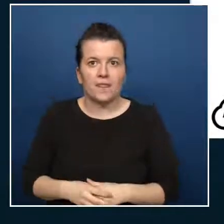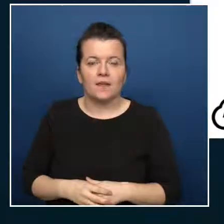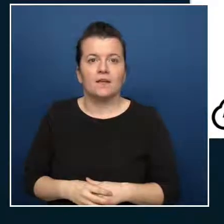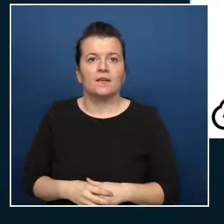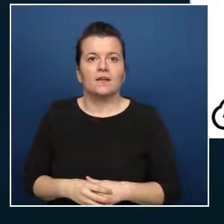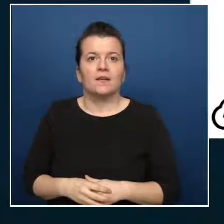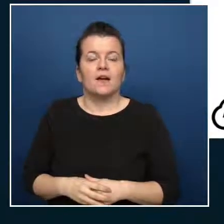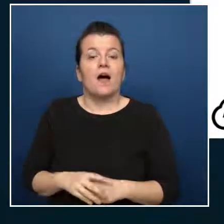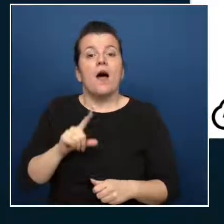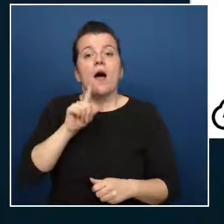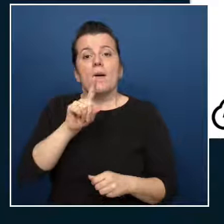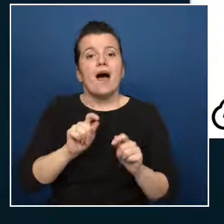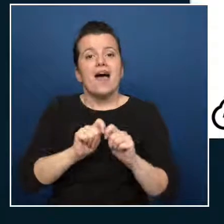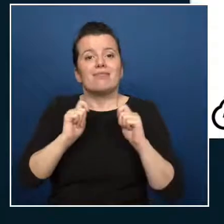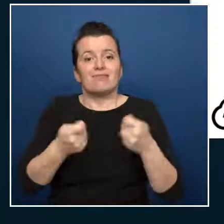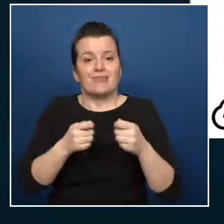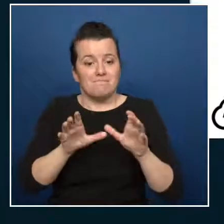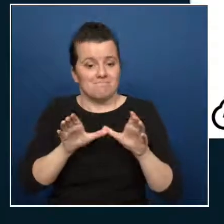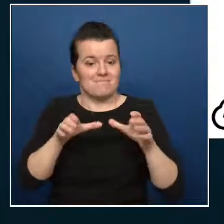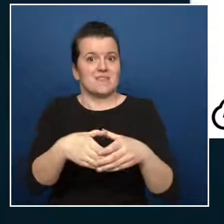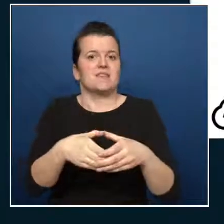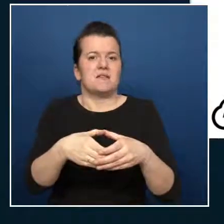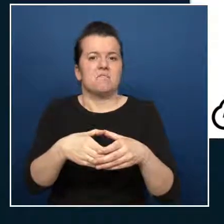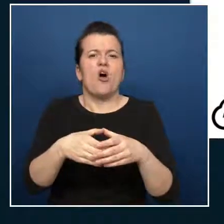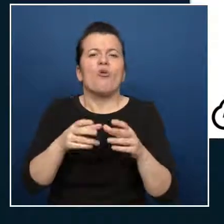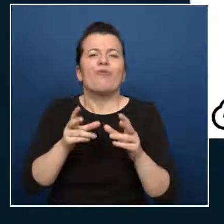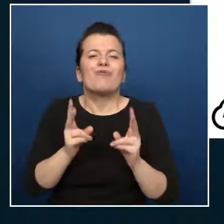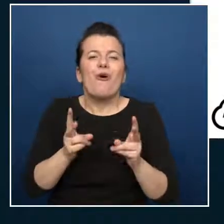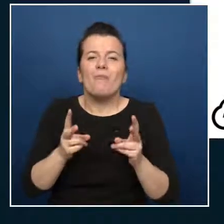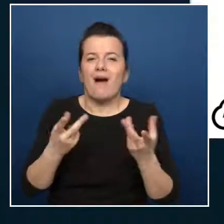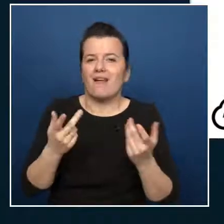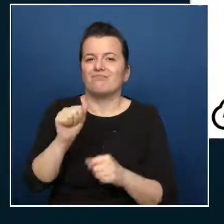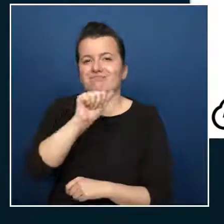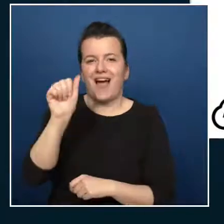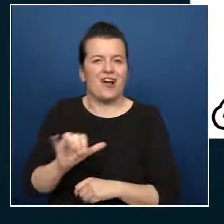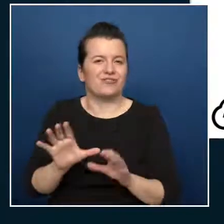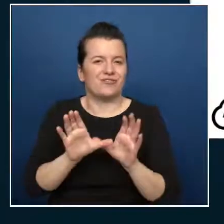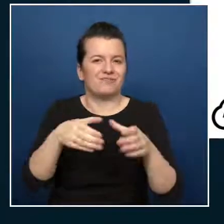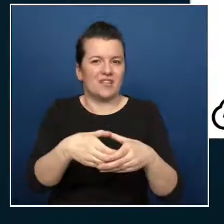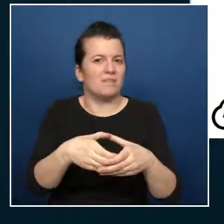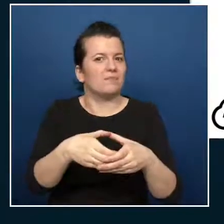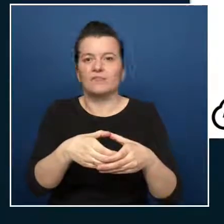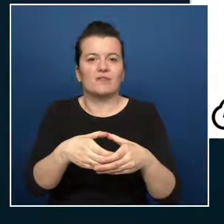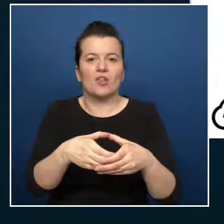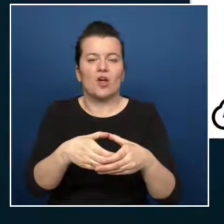typical agile team in which it's composed of 3 to